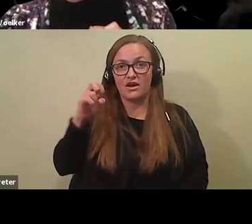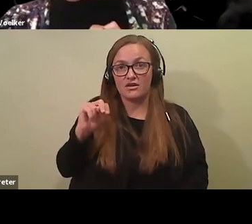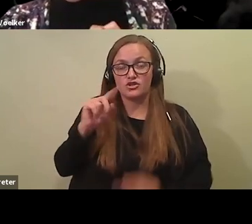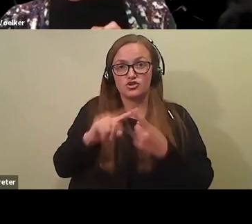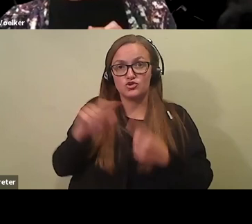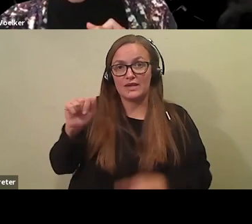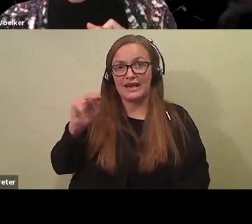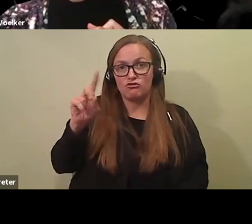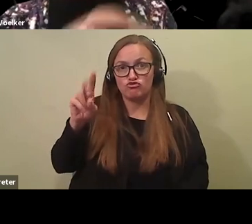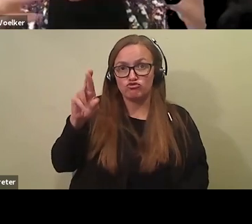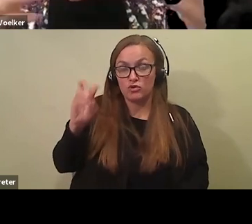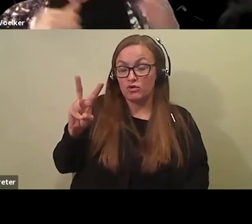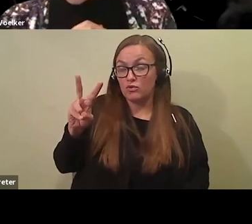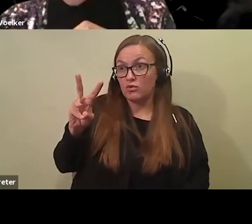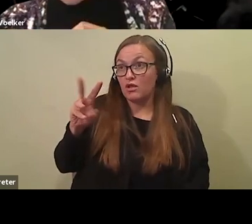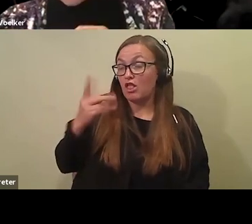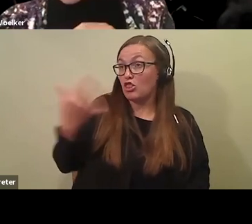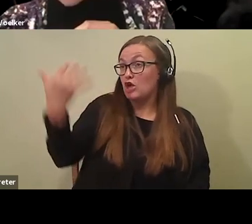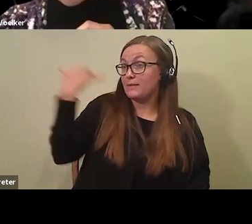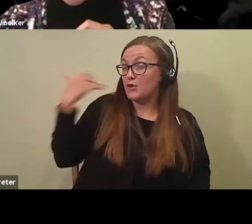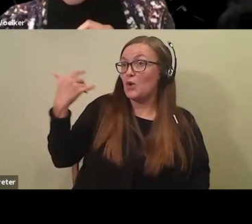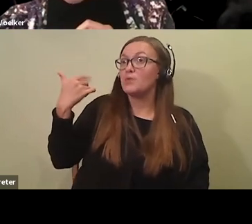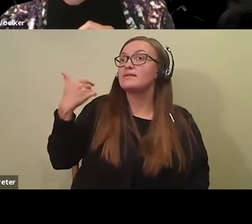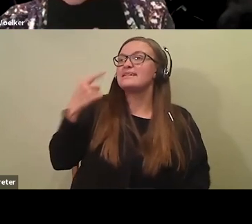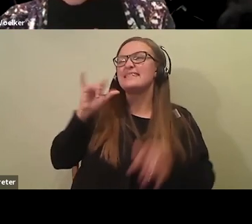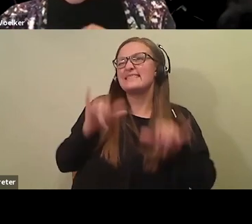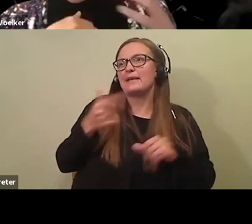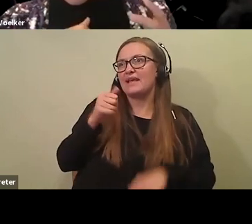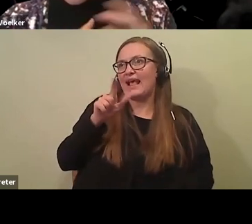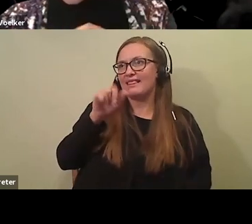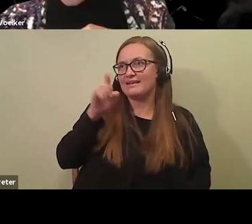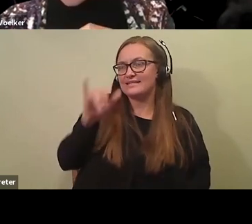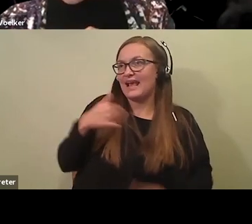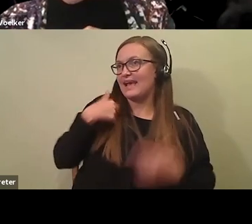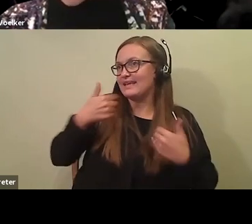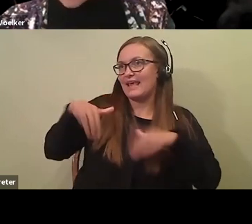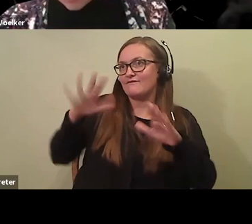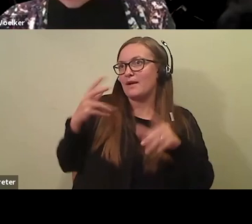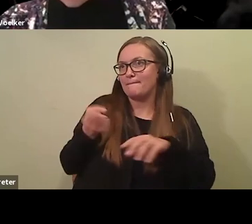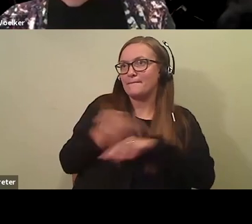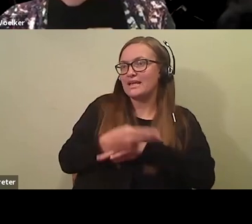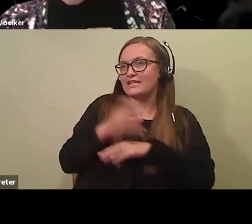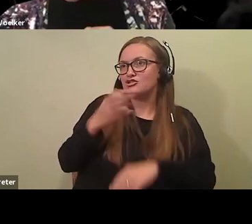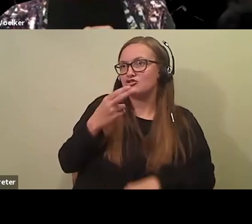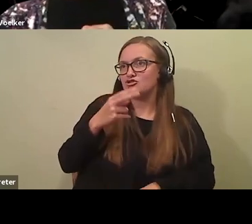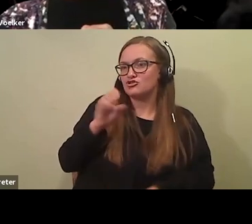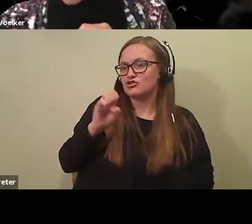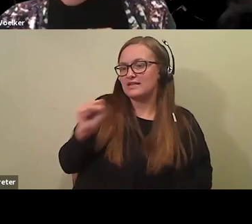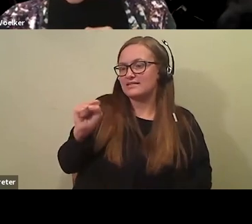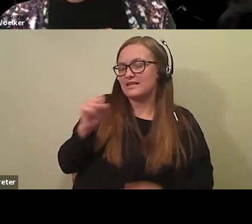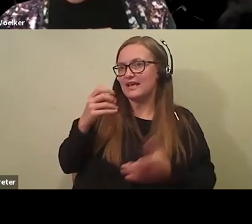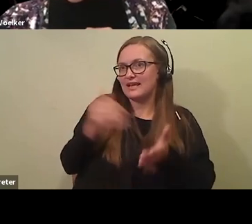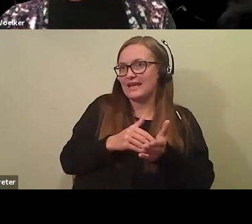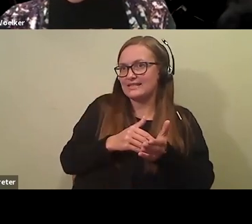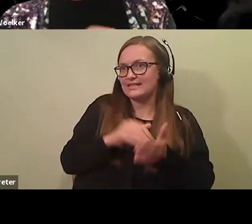same galaxy, though, I had given up on winning the chess game against the computer, but do I now need to be scared that I cannot... that now